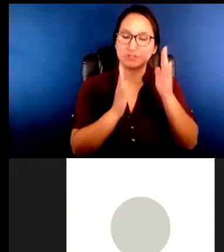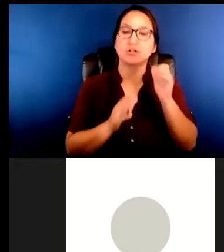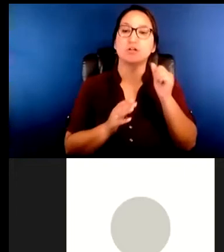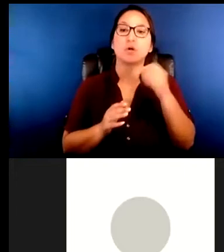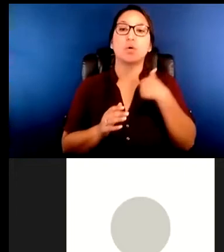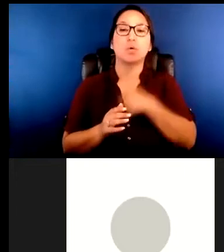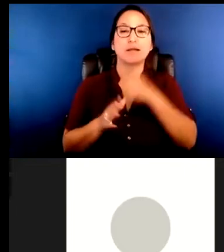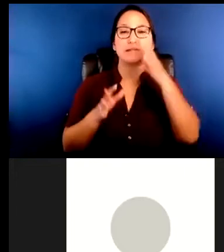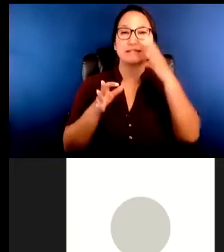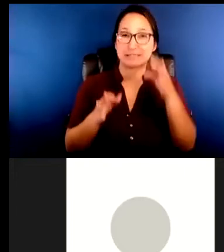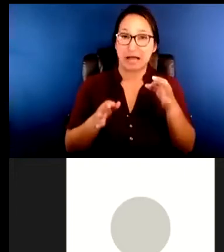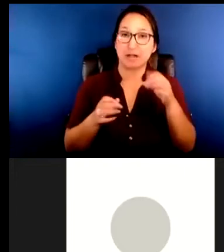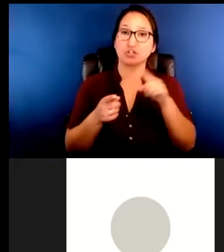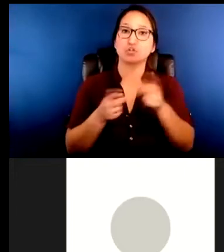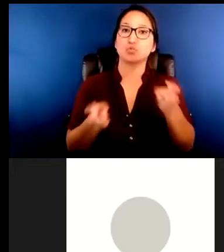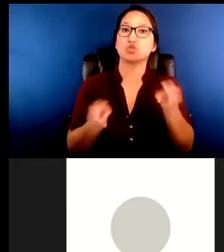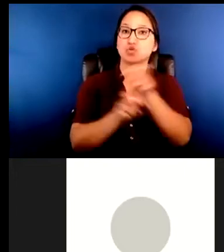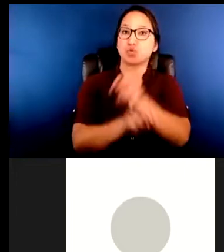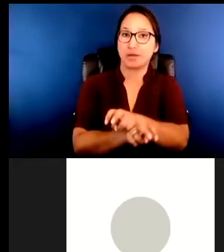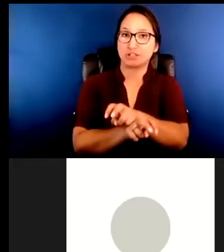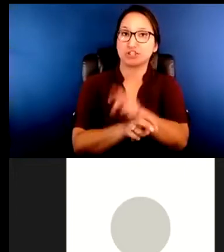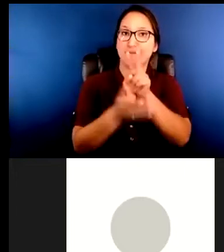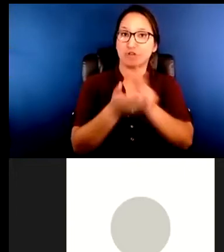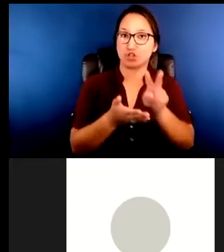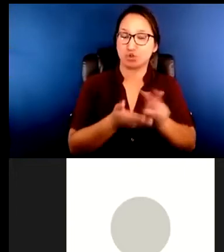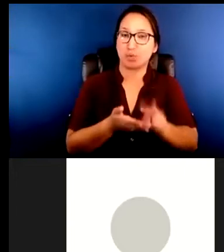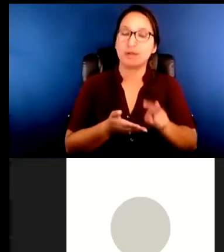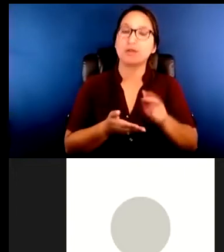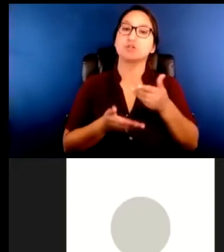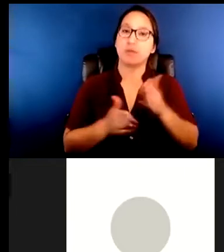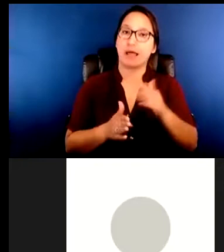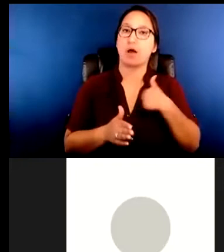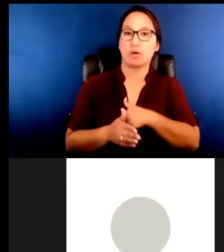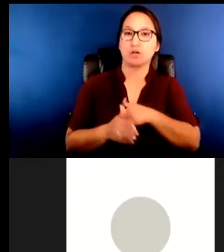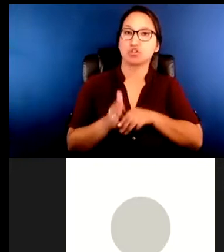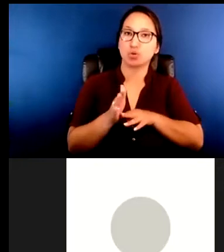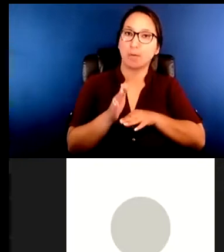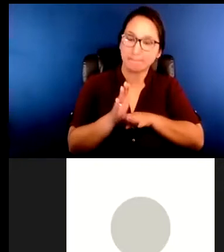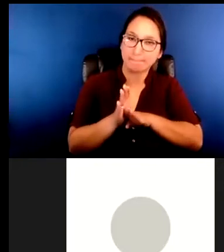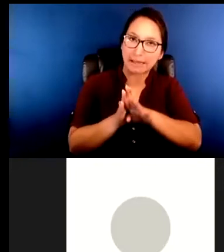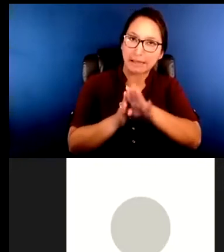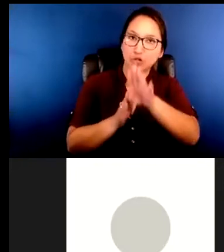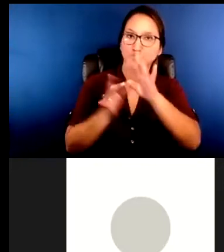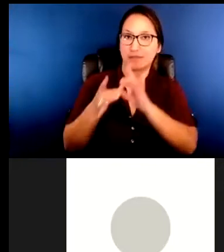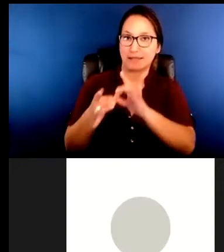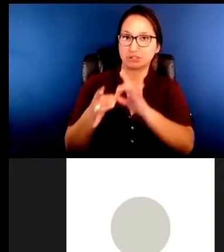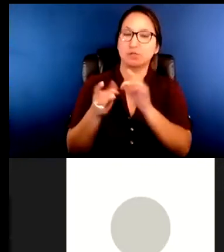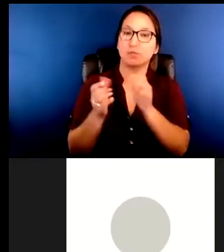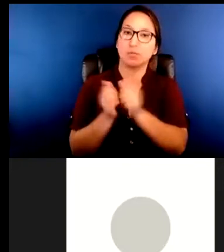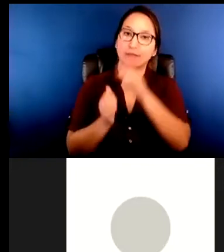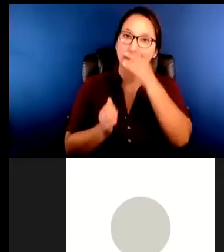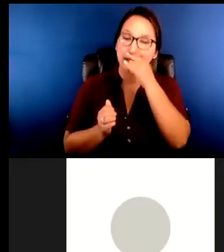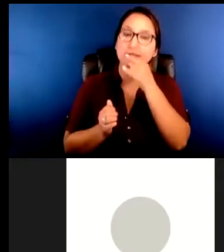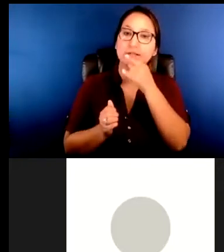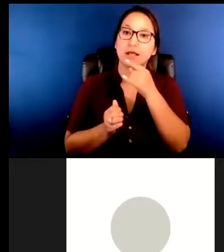the rapport with the students and really get to build those relationships and know the kids a little bit more, both